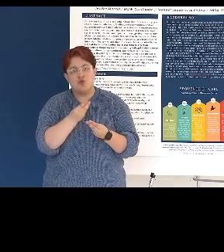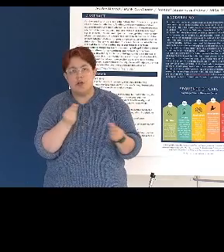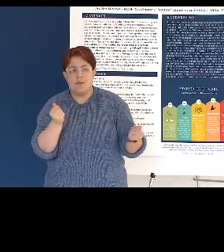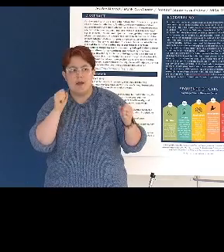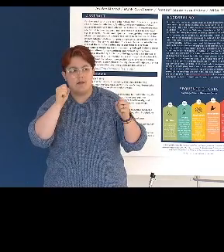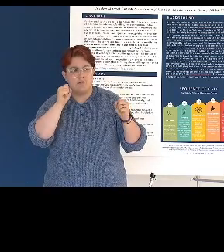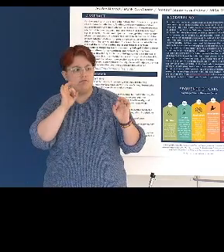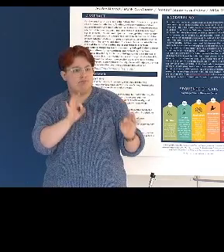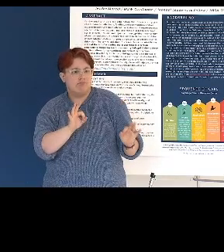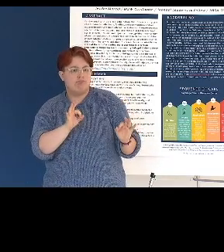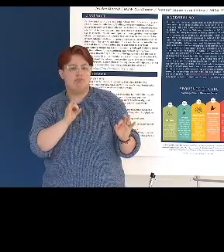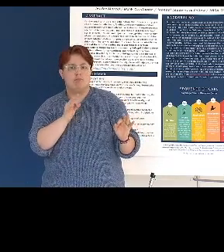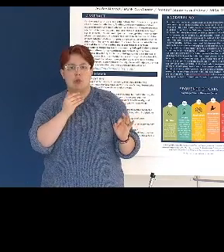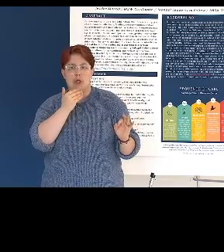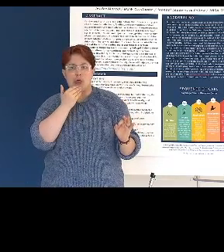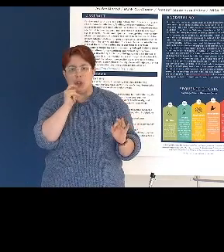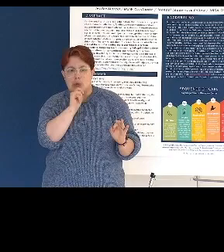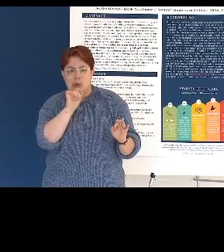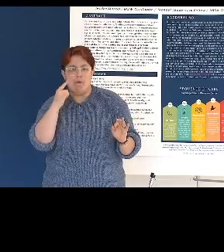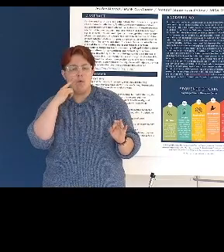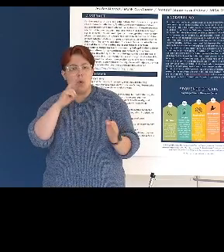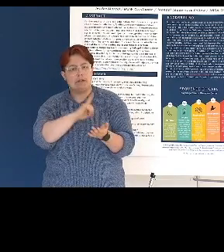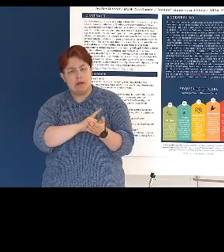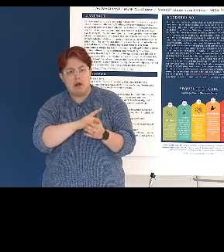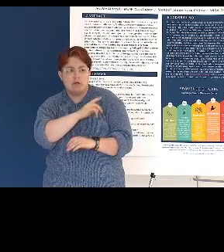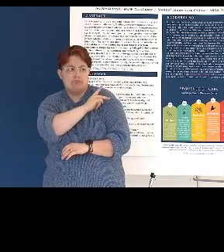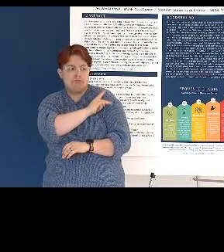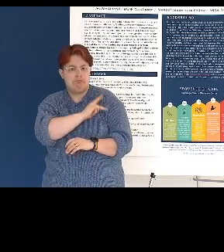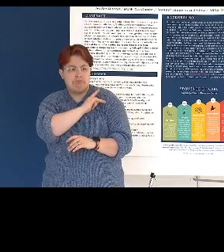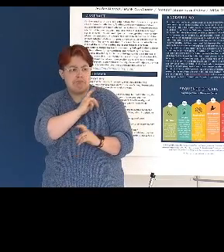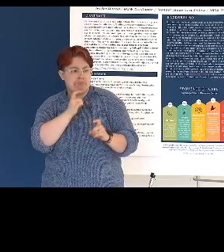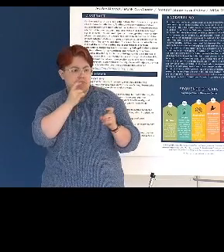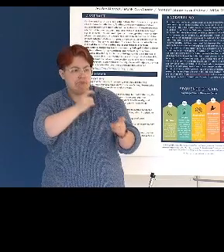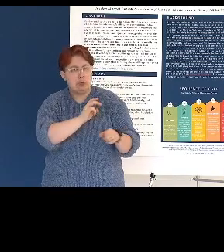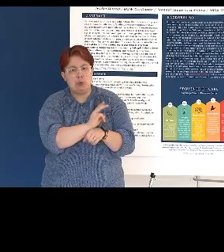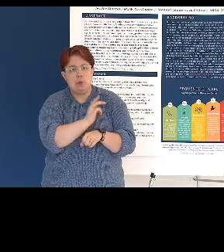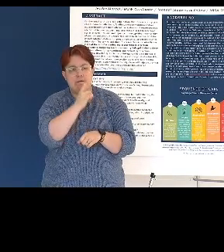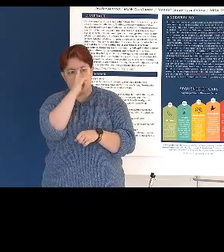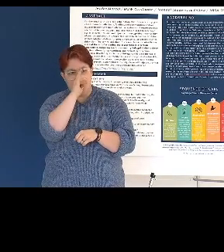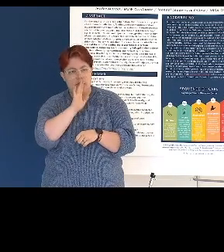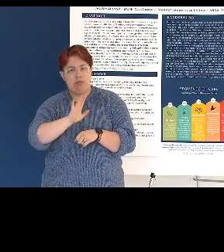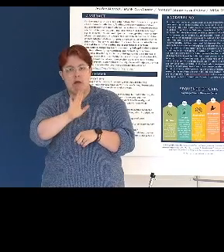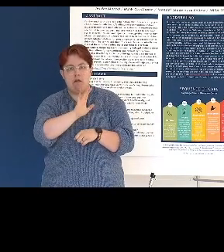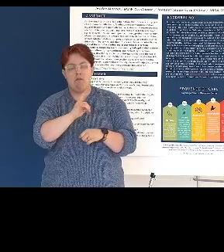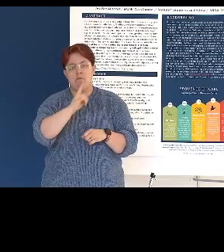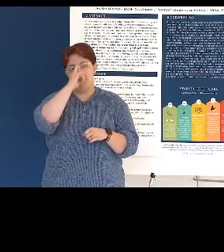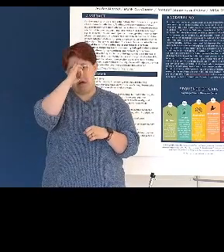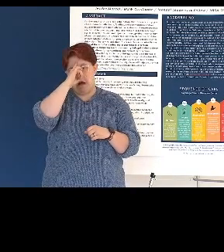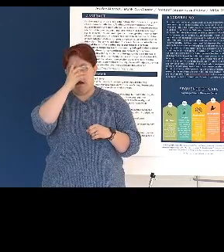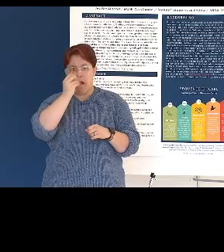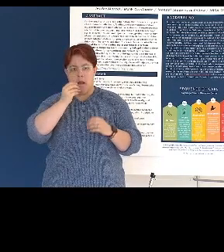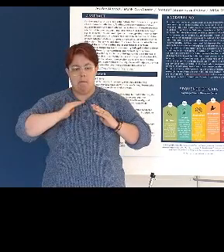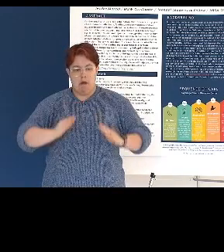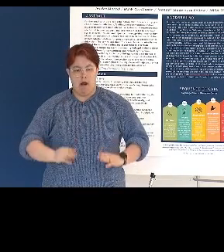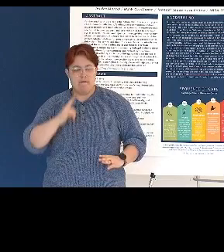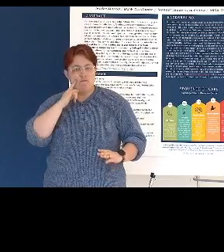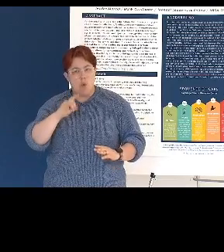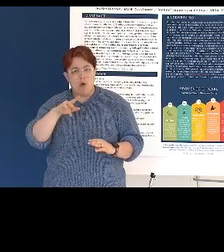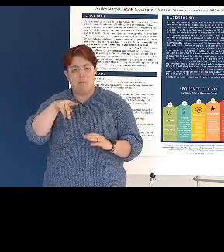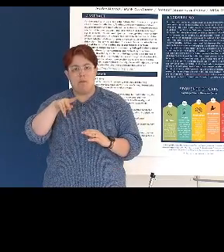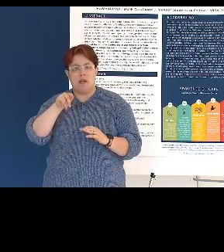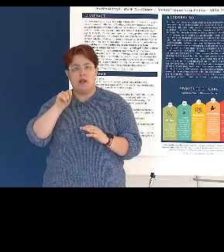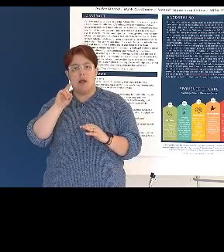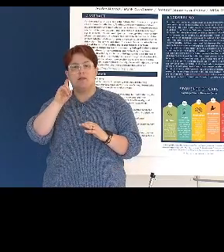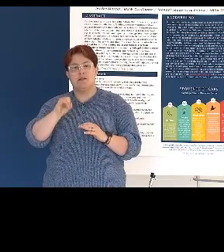for clinicians and consumers to use for mind and body in the treatment of PTSD. Thank